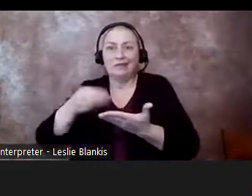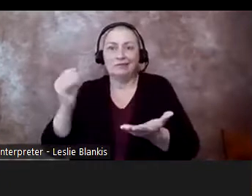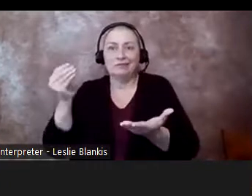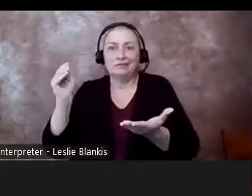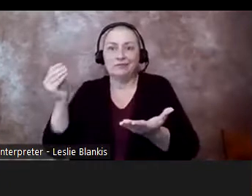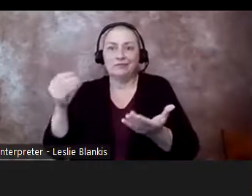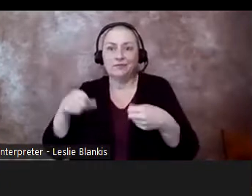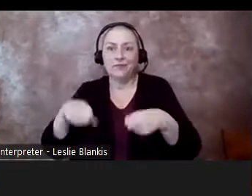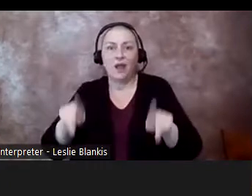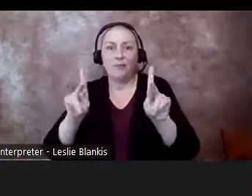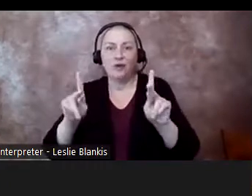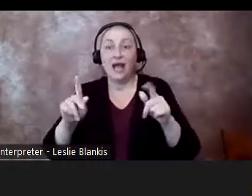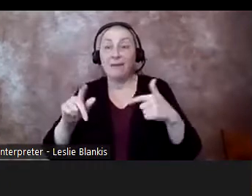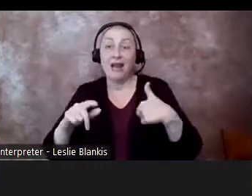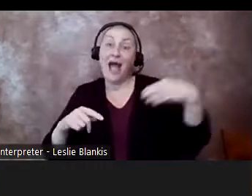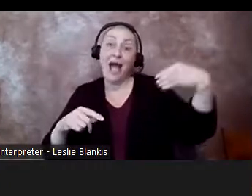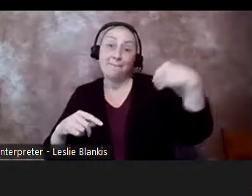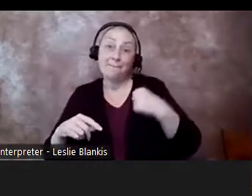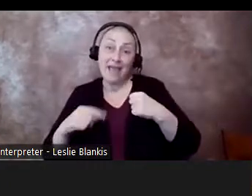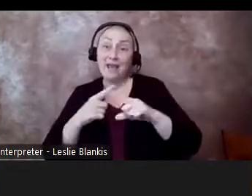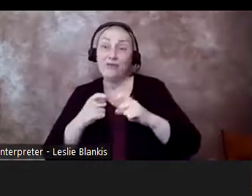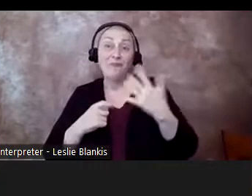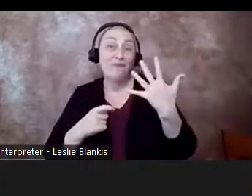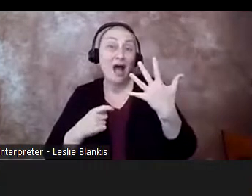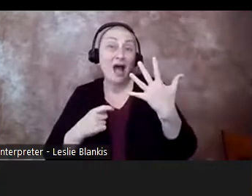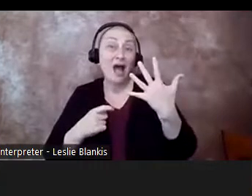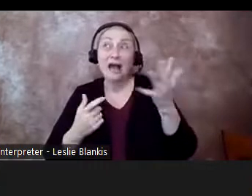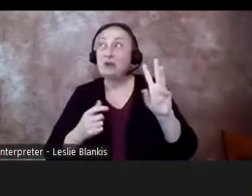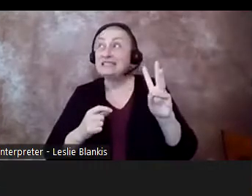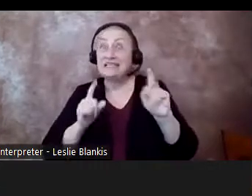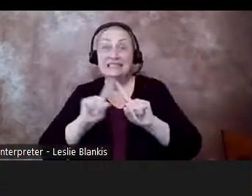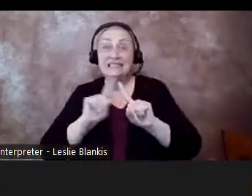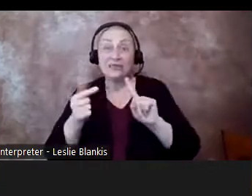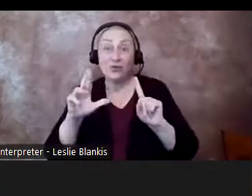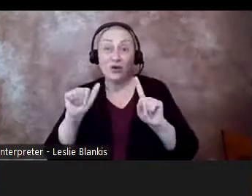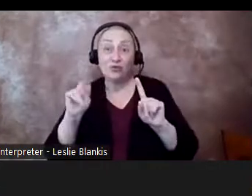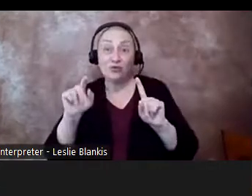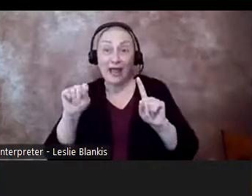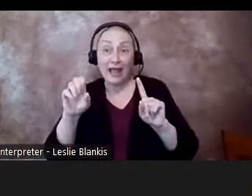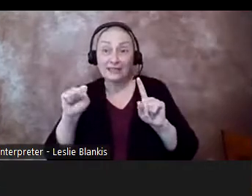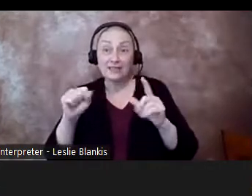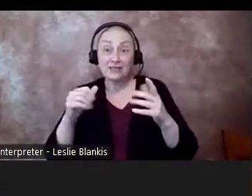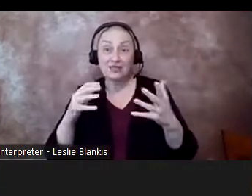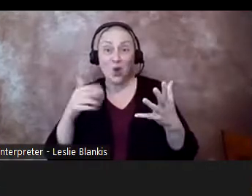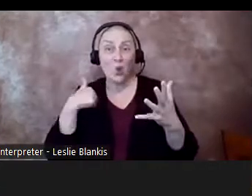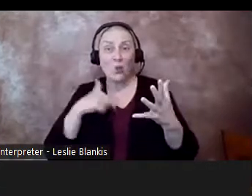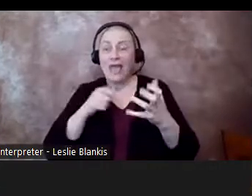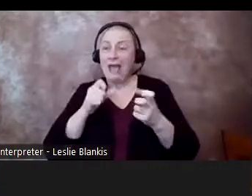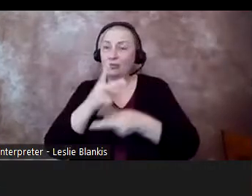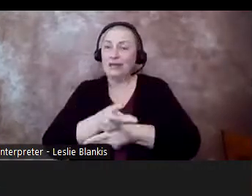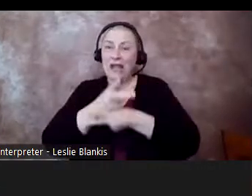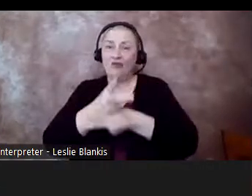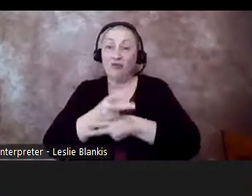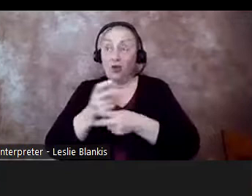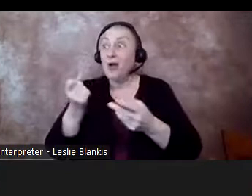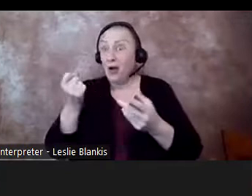I personally have paid out of 5, 6 different grants. So, you know, we have to really, really be careful. As much as we